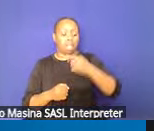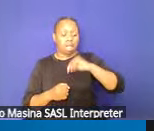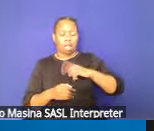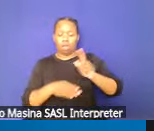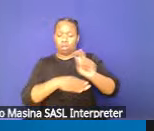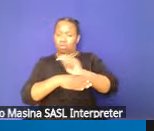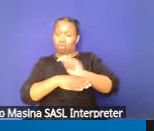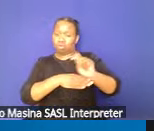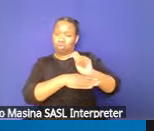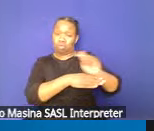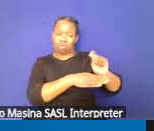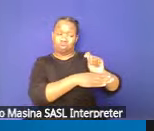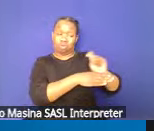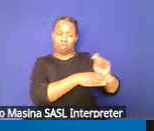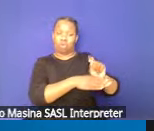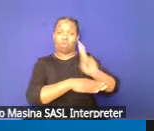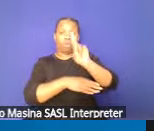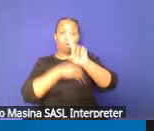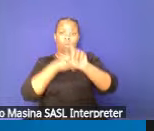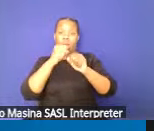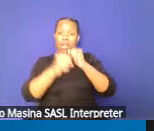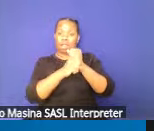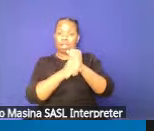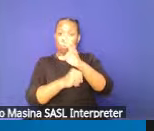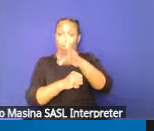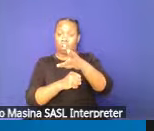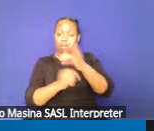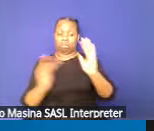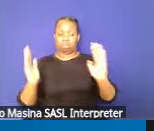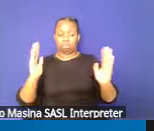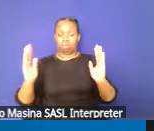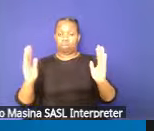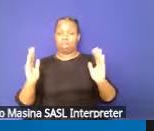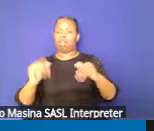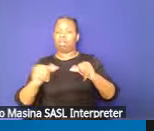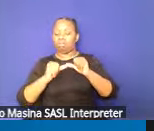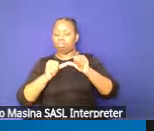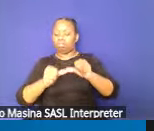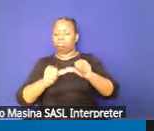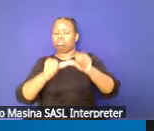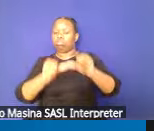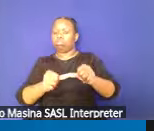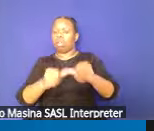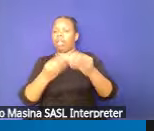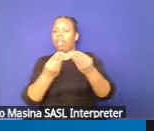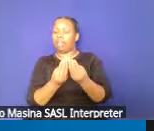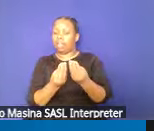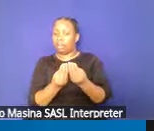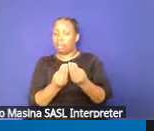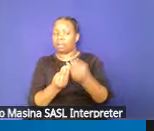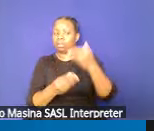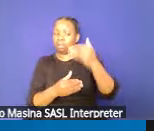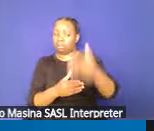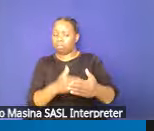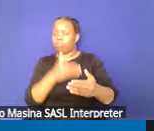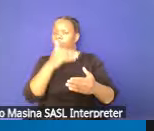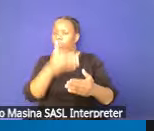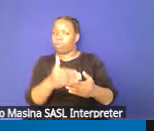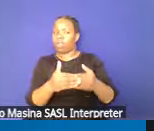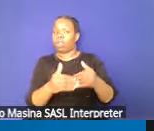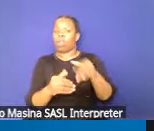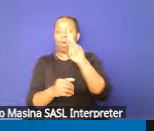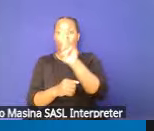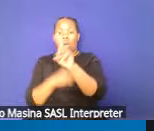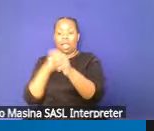Actually, it's going to be a period of 1 year, and it's an ongoing initiative, which is the 1 year started